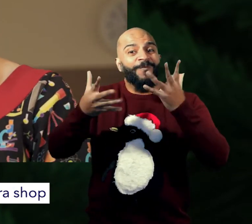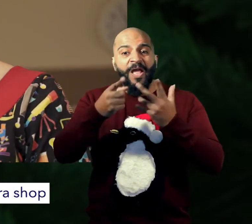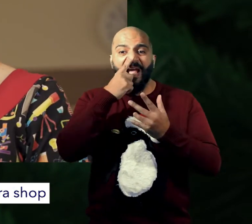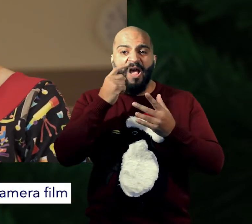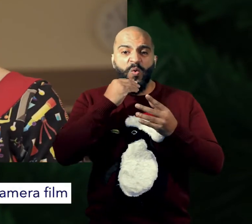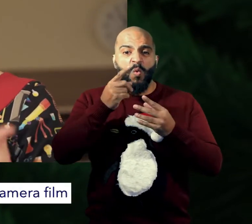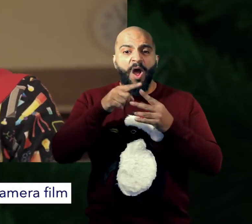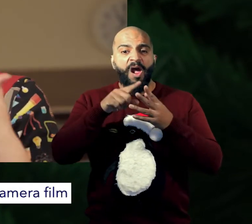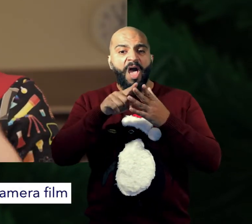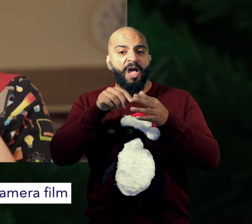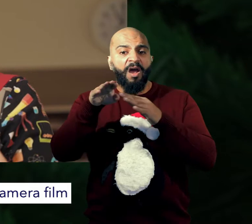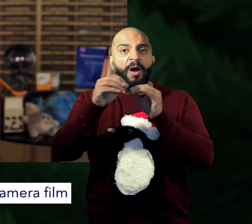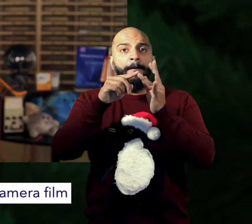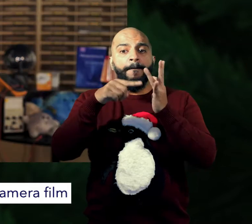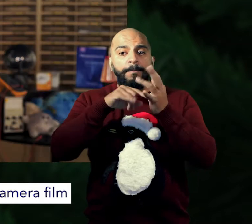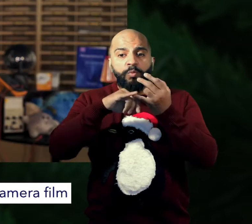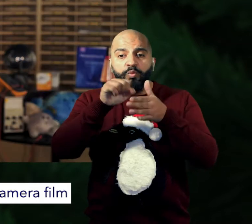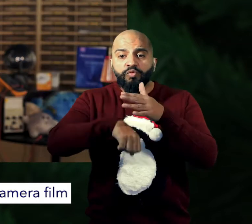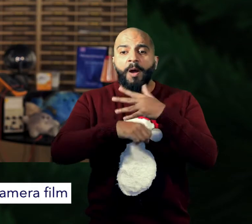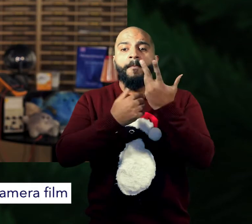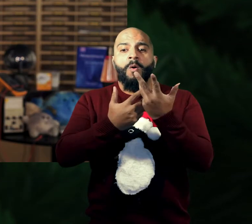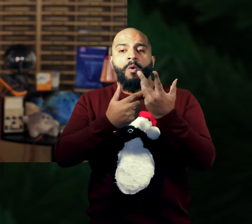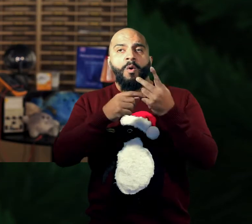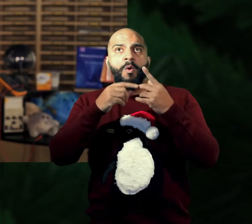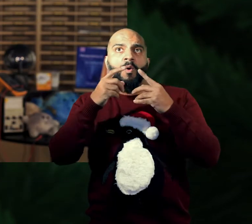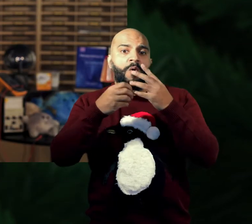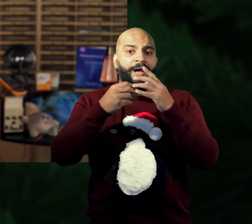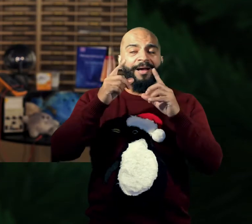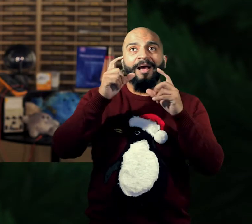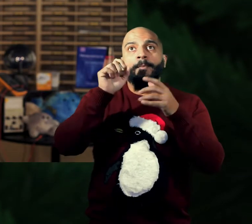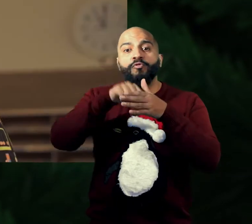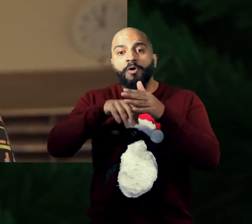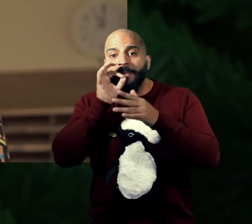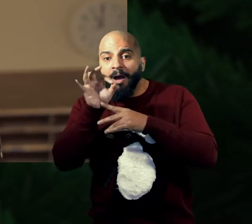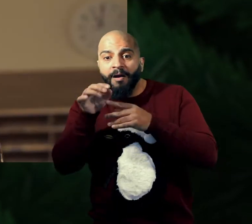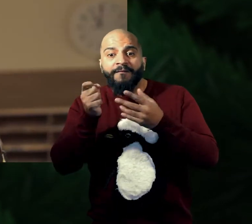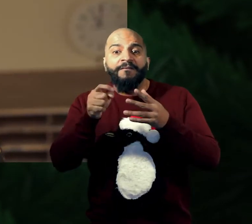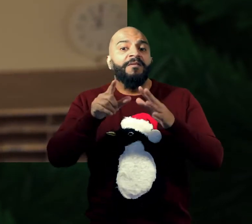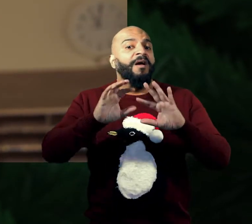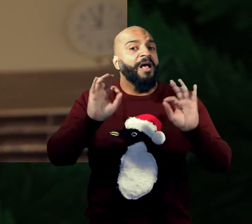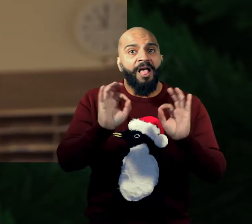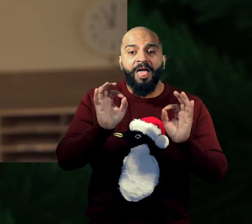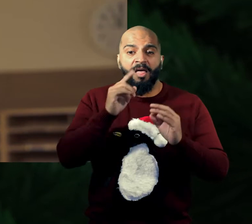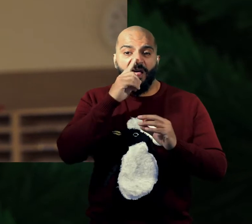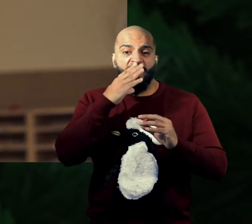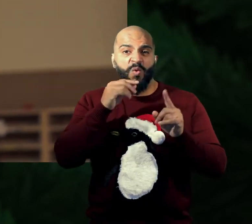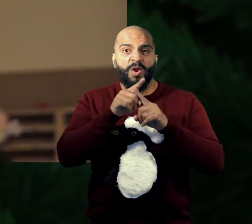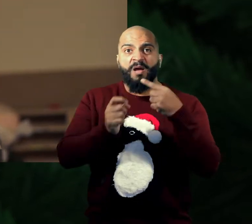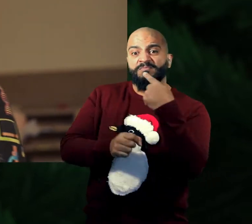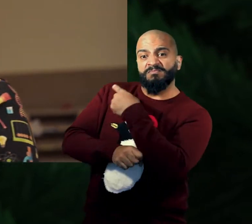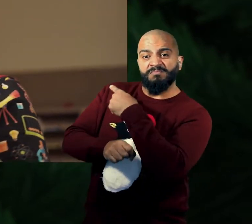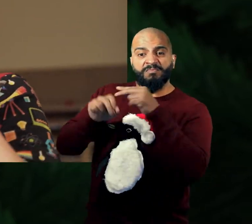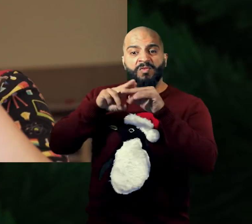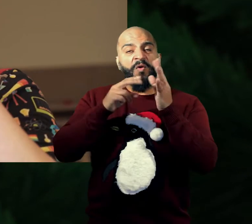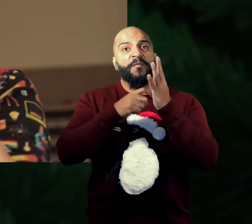someone in a camera shop or somewhere like Boots where they develop camera film can be a good place to start. If you still can't find one, you can use a fruit